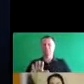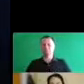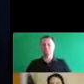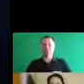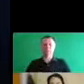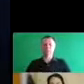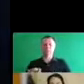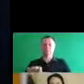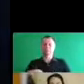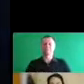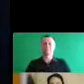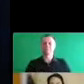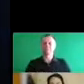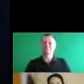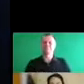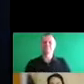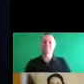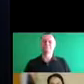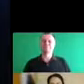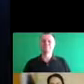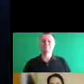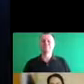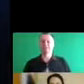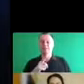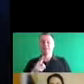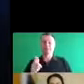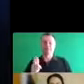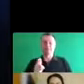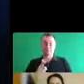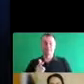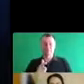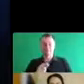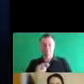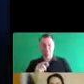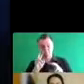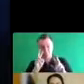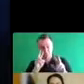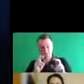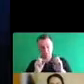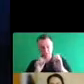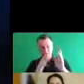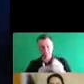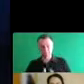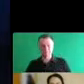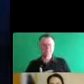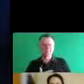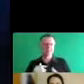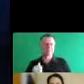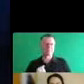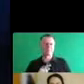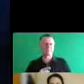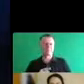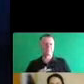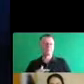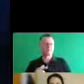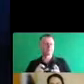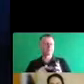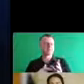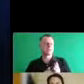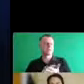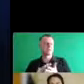it's incredibly healing. The actual film itself, the making of it as well, was a very cathartic experience for